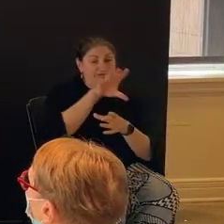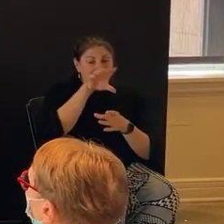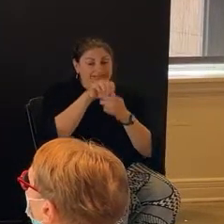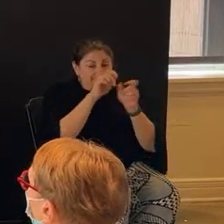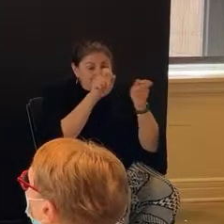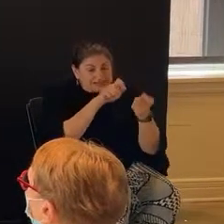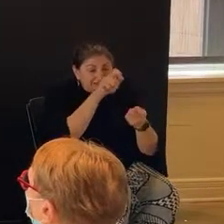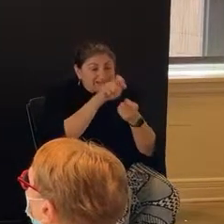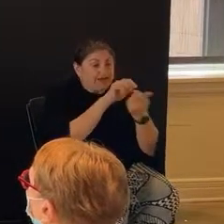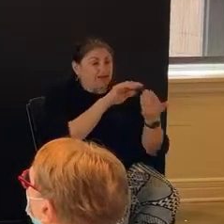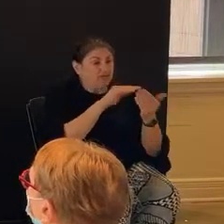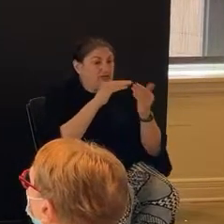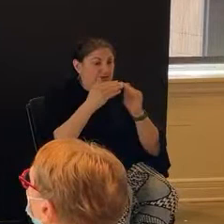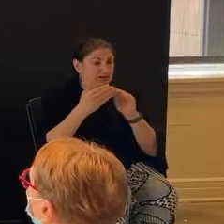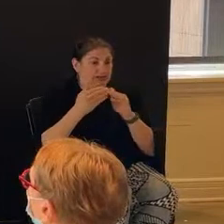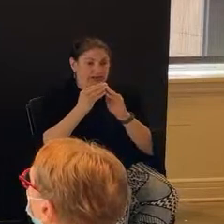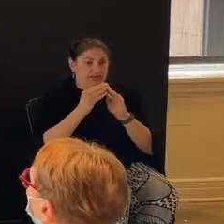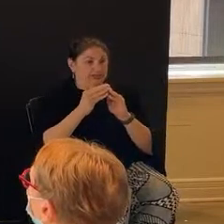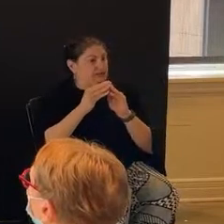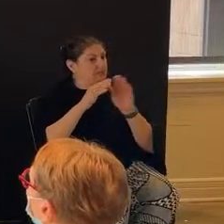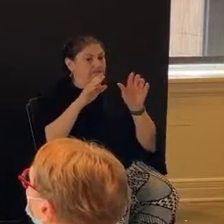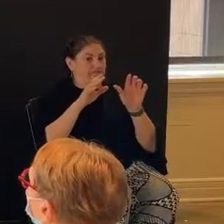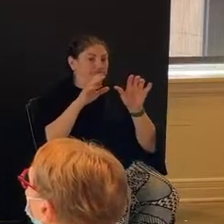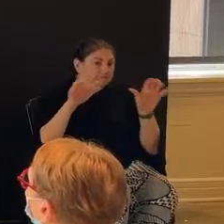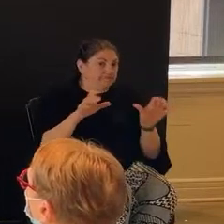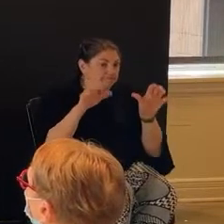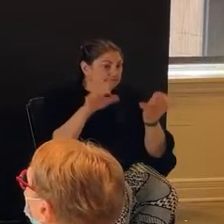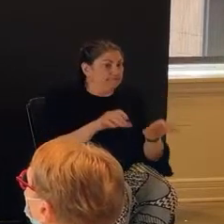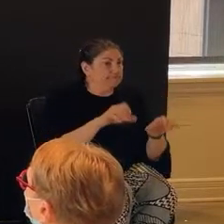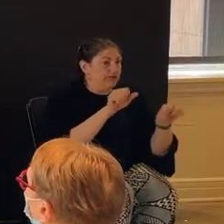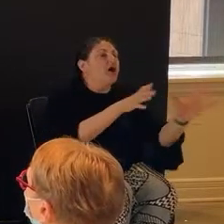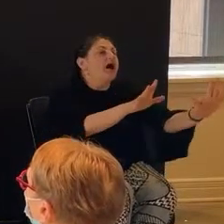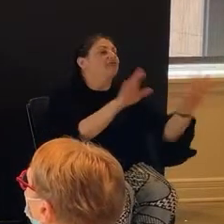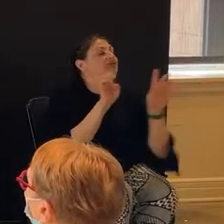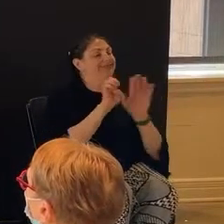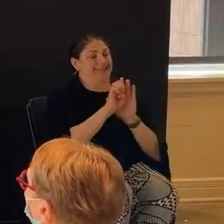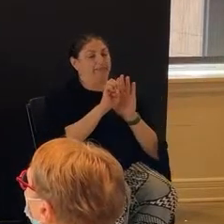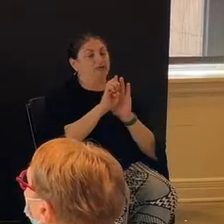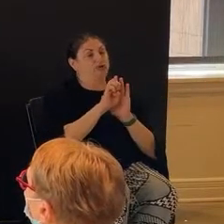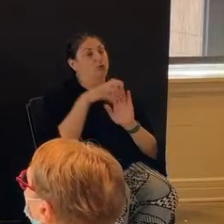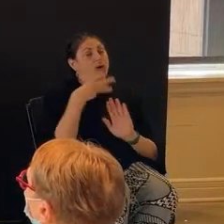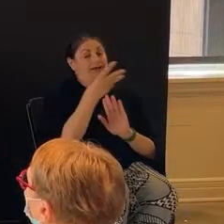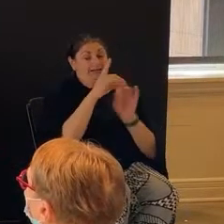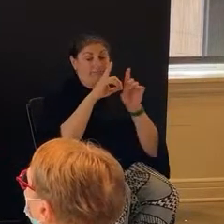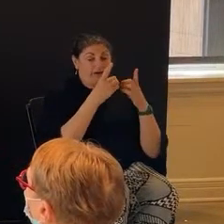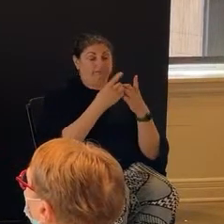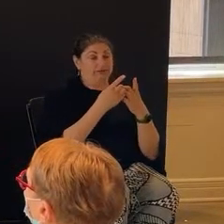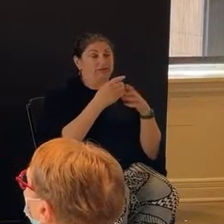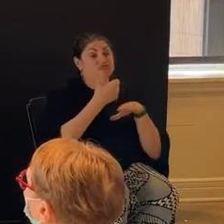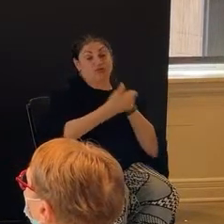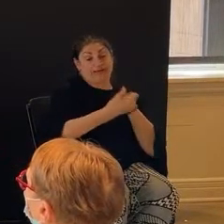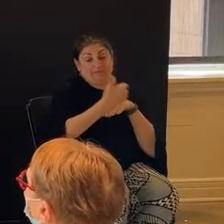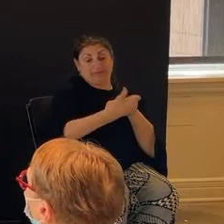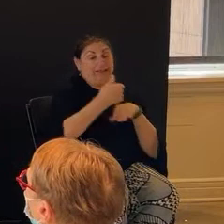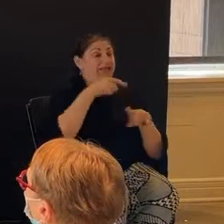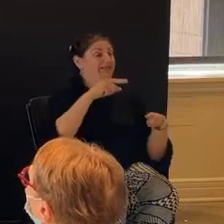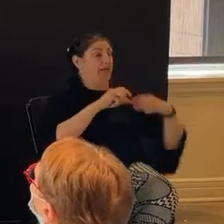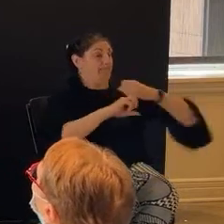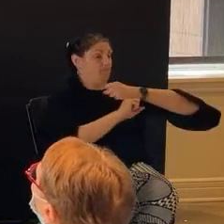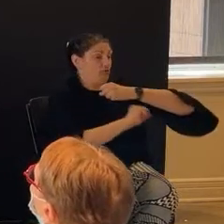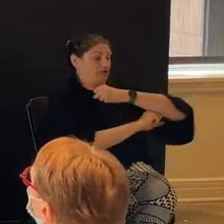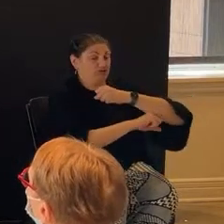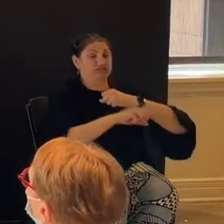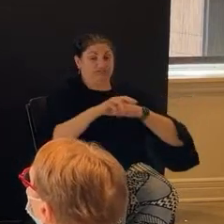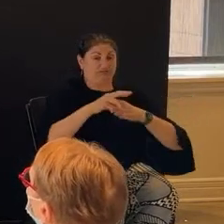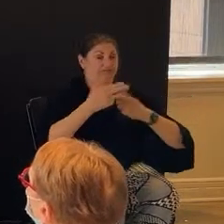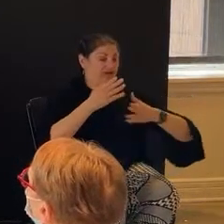who are doing what they have. For example, the Washington Department of Transportation has retrofitted about 400 bridges in